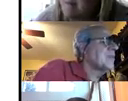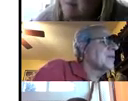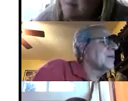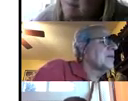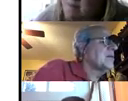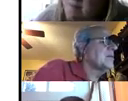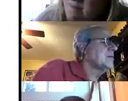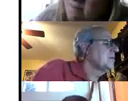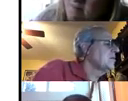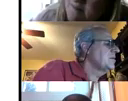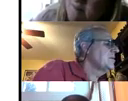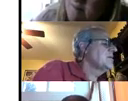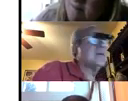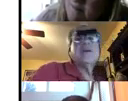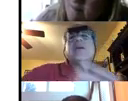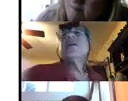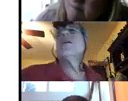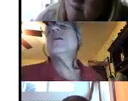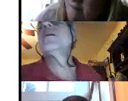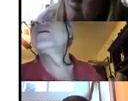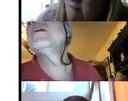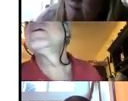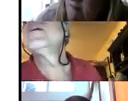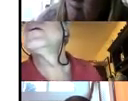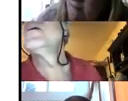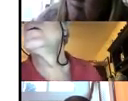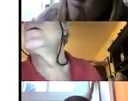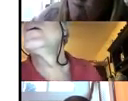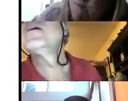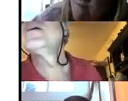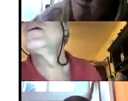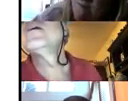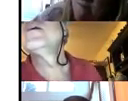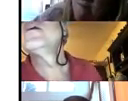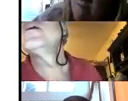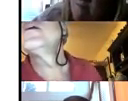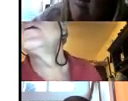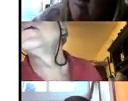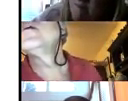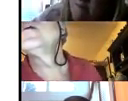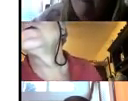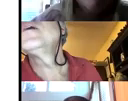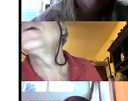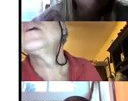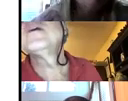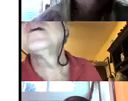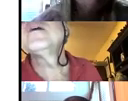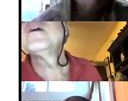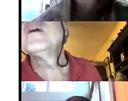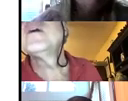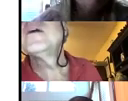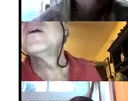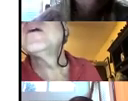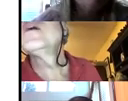the conversation around that the ideals often put up as being normal, but really the ideals should be